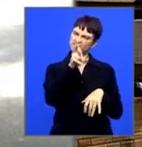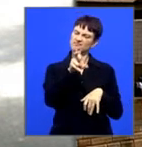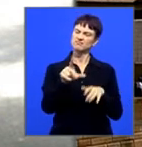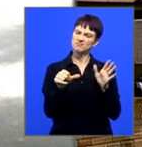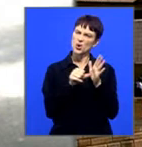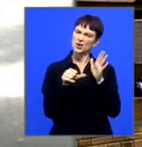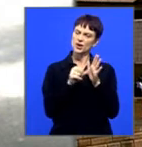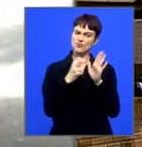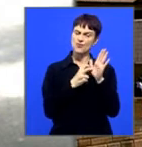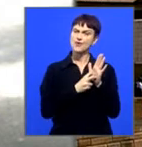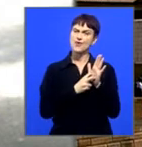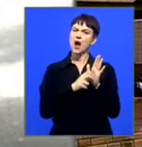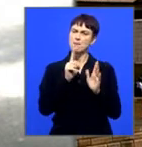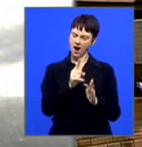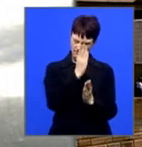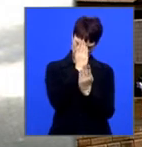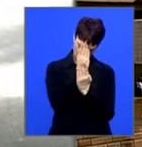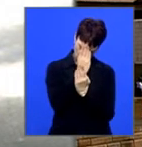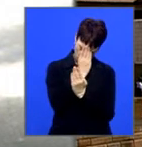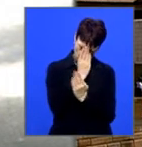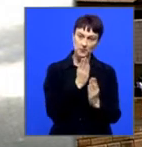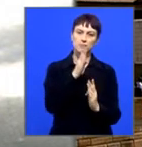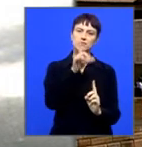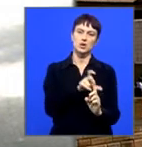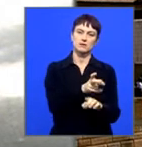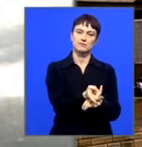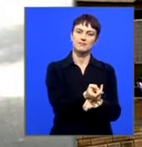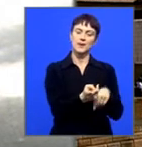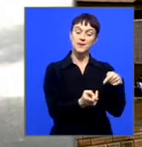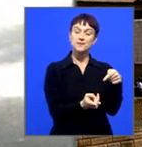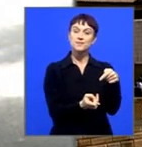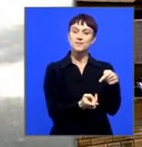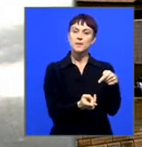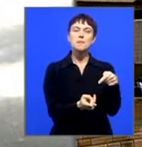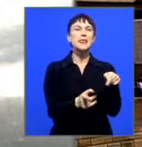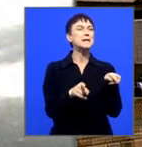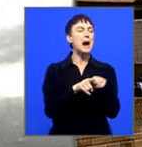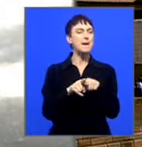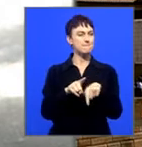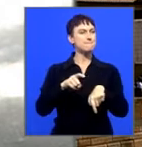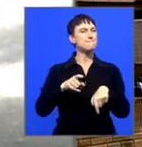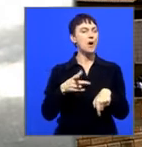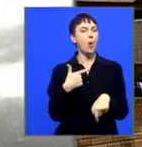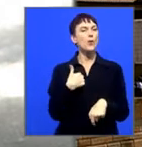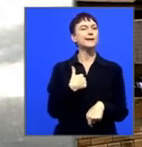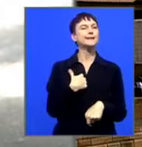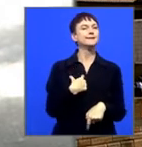our ritual or our ceremonies to say actually goodbye also, and to